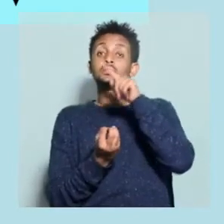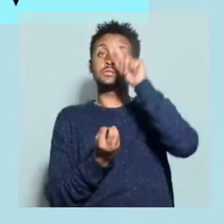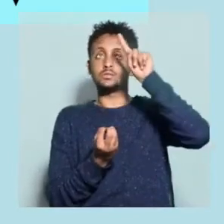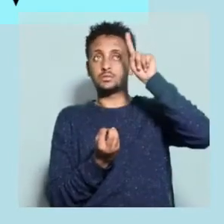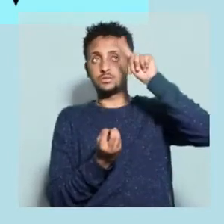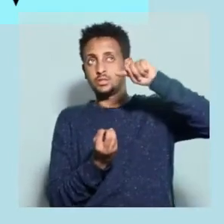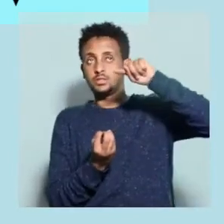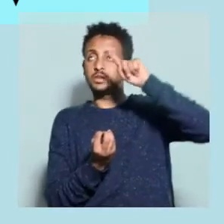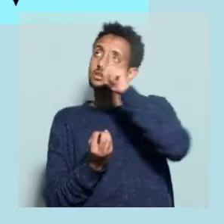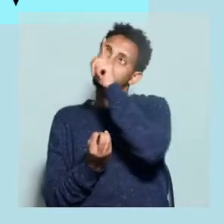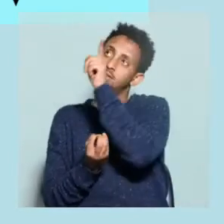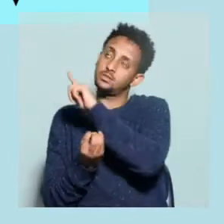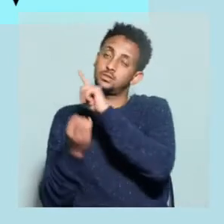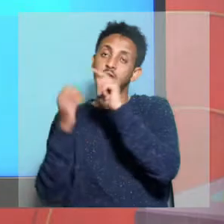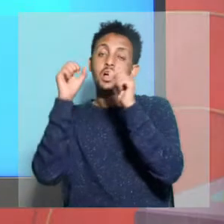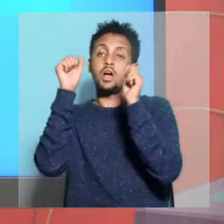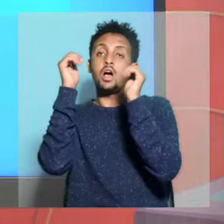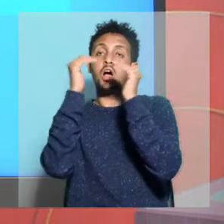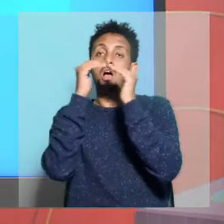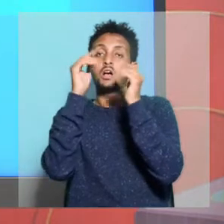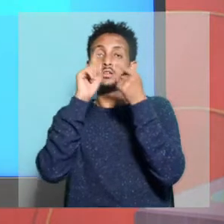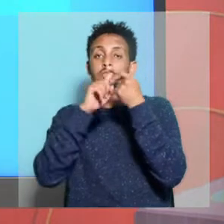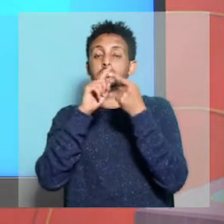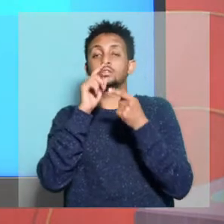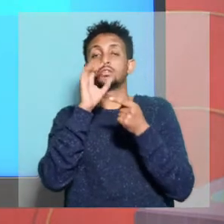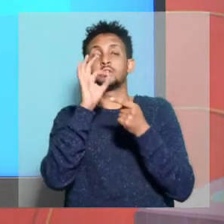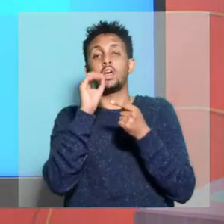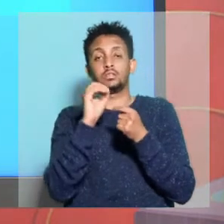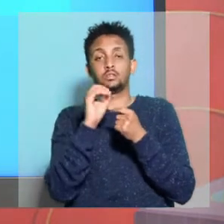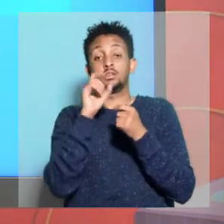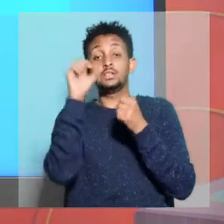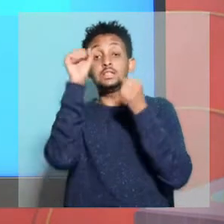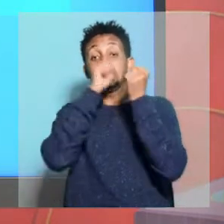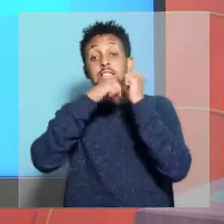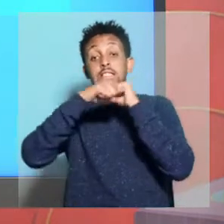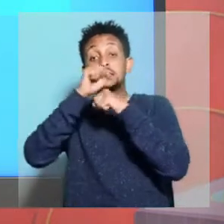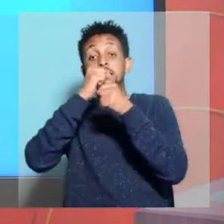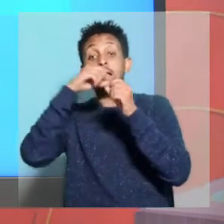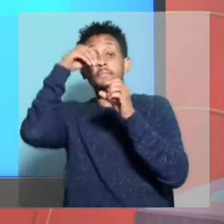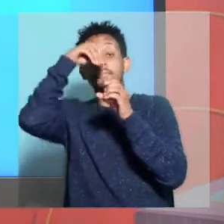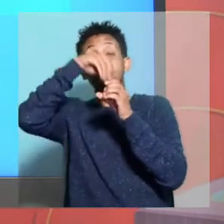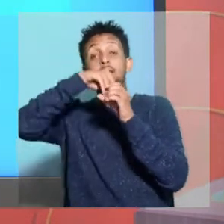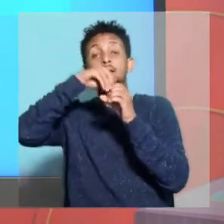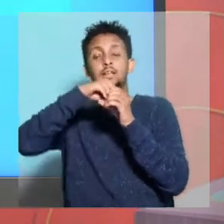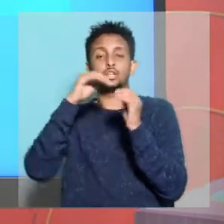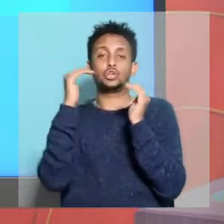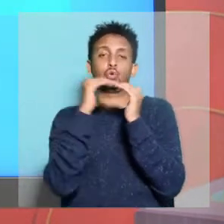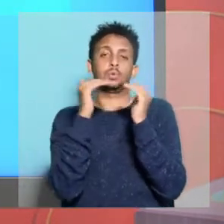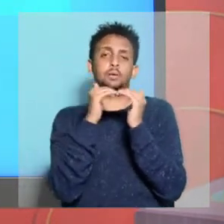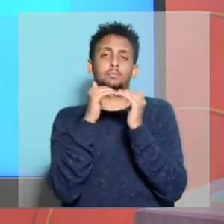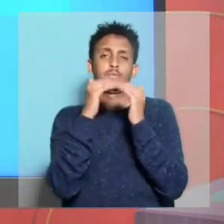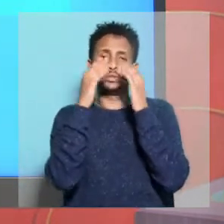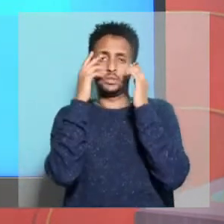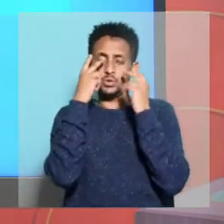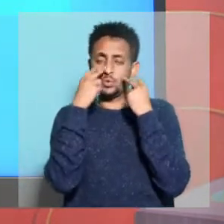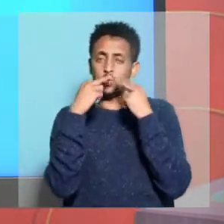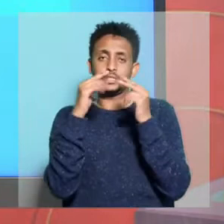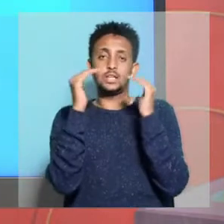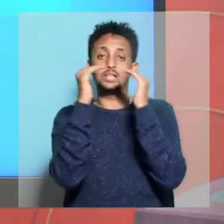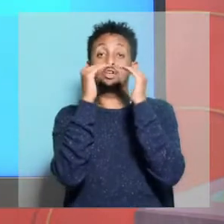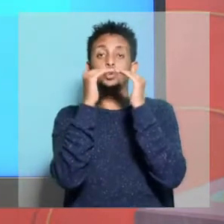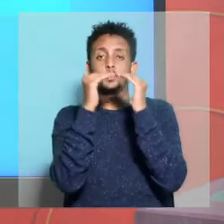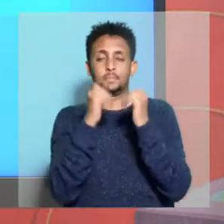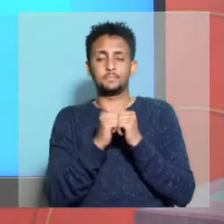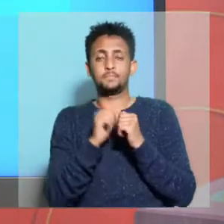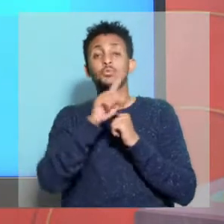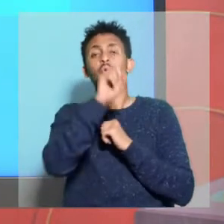degree. Then it says the system is in equilibrium. We are considering this system to be in equilibrium.